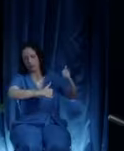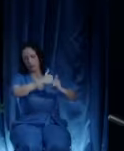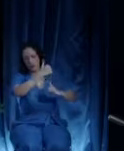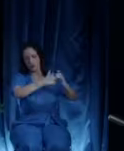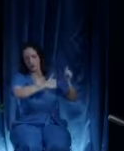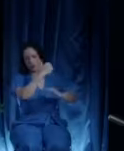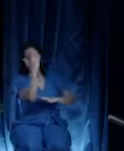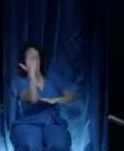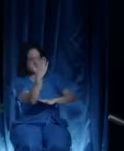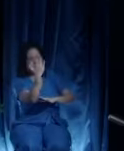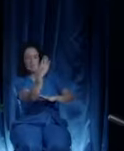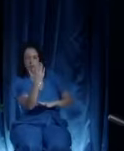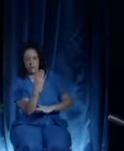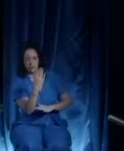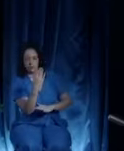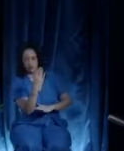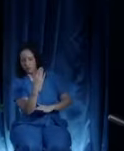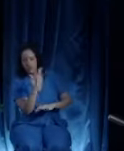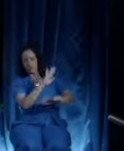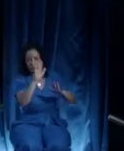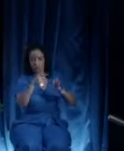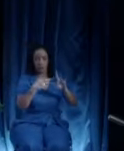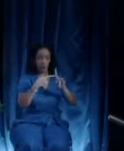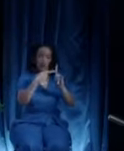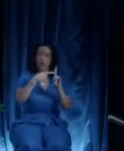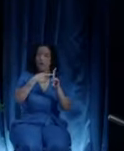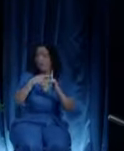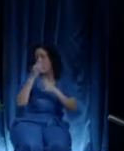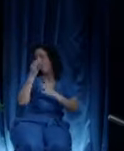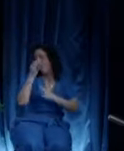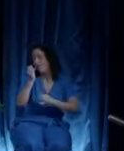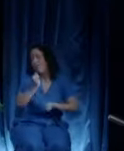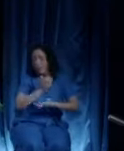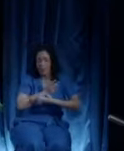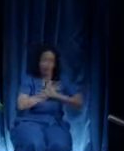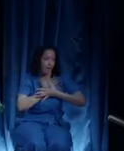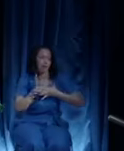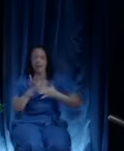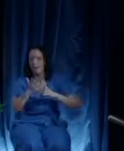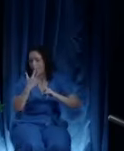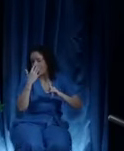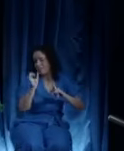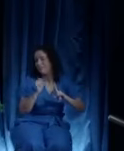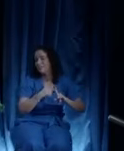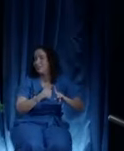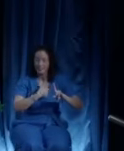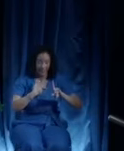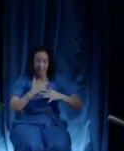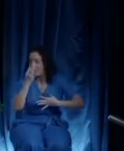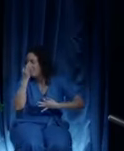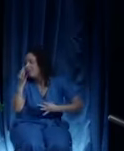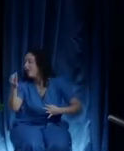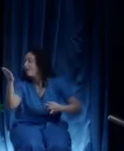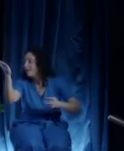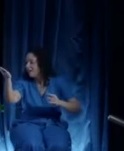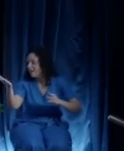So it's not the ramblings of some love-struck, you know, 50-year-old puppy.